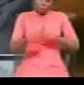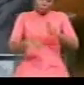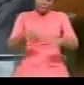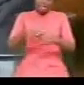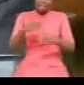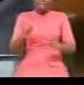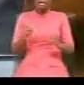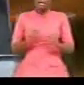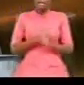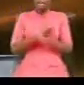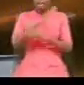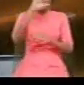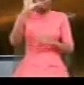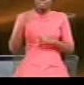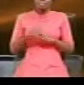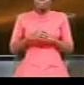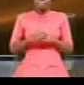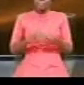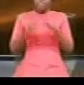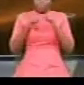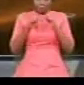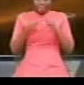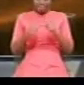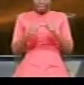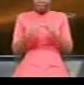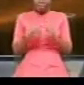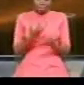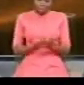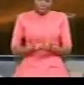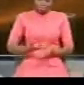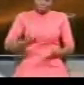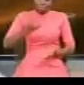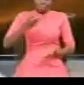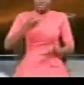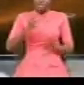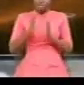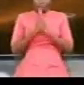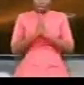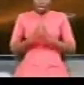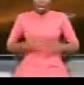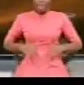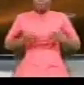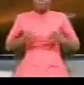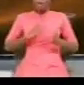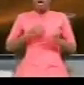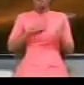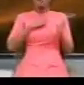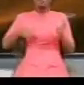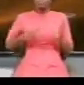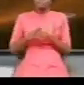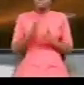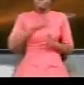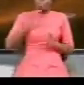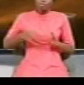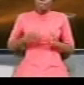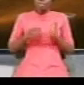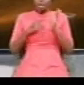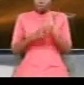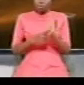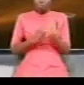light, maintaining rich devotion. Our Lord Jesus Christ